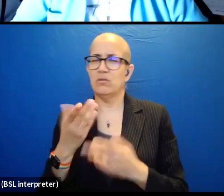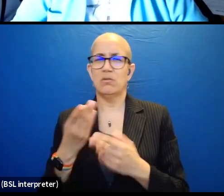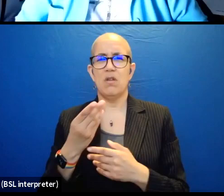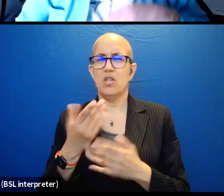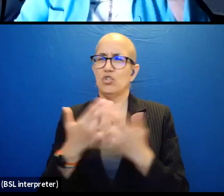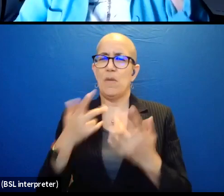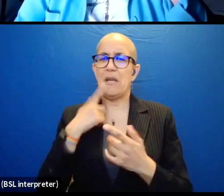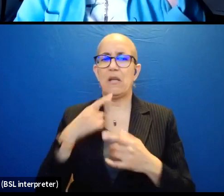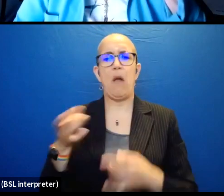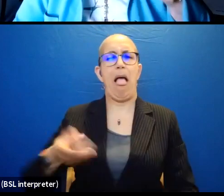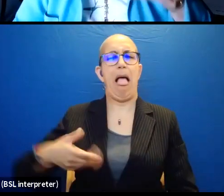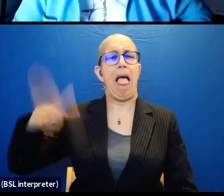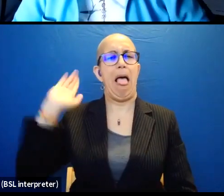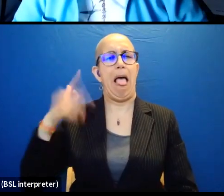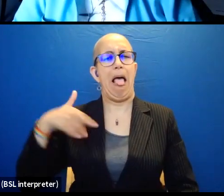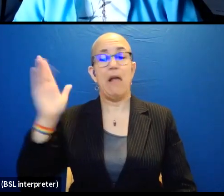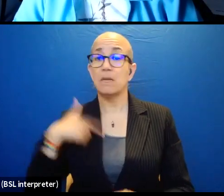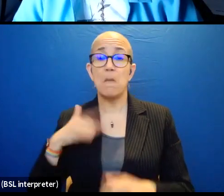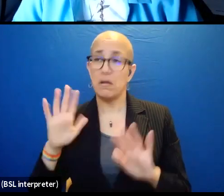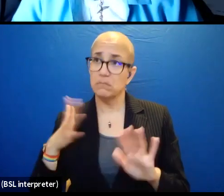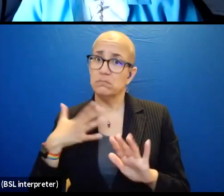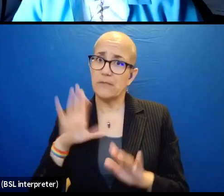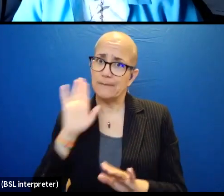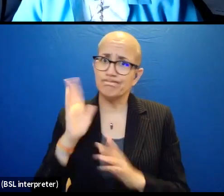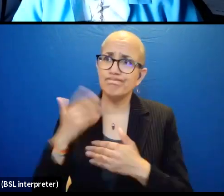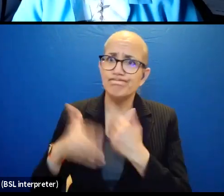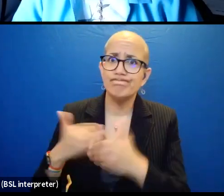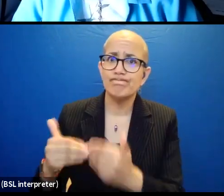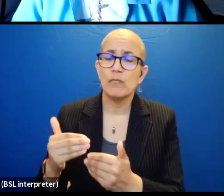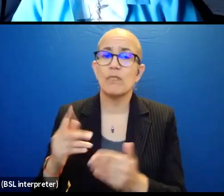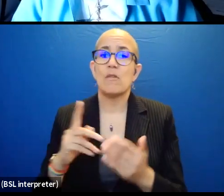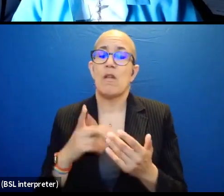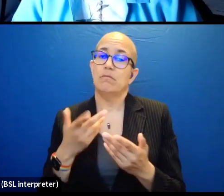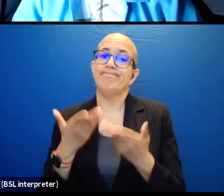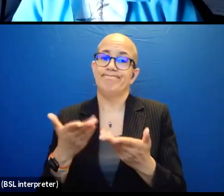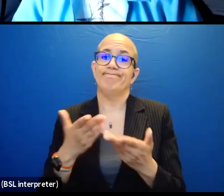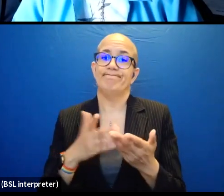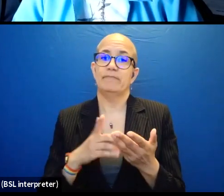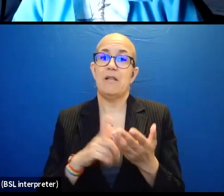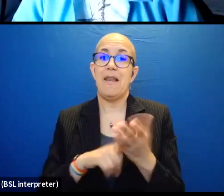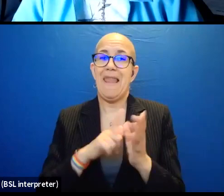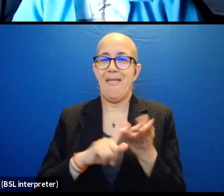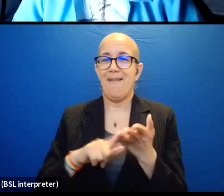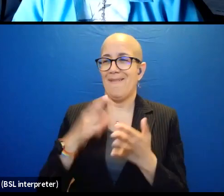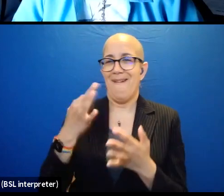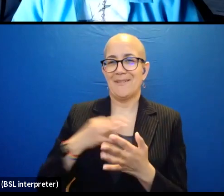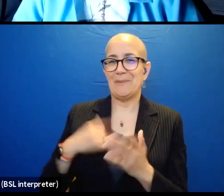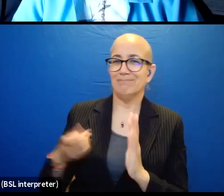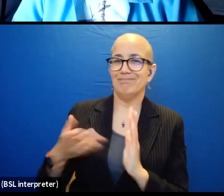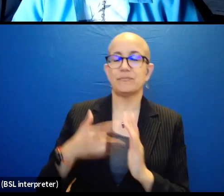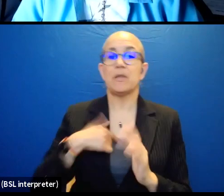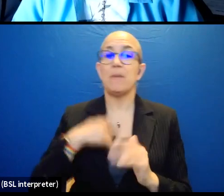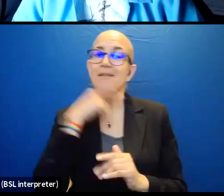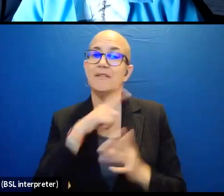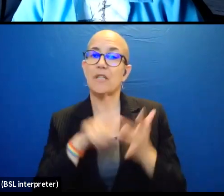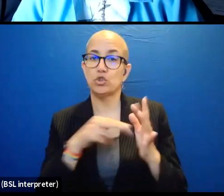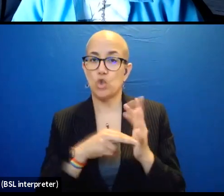And I'll give you an example. Leila sort of invited me to. My son John, I've told you about his